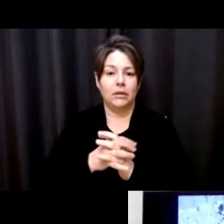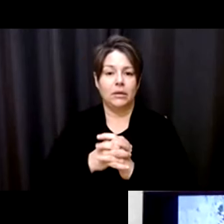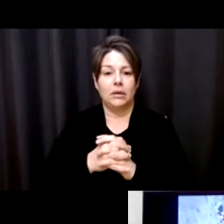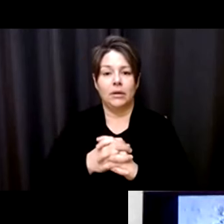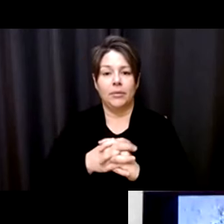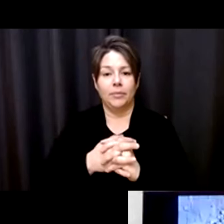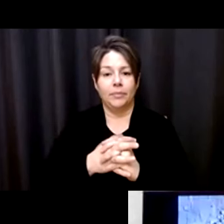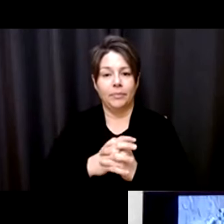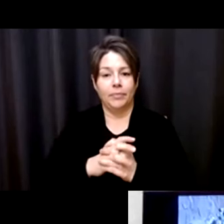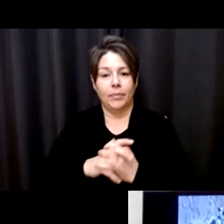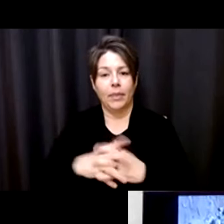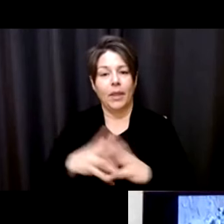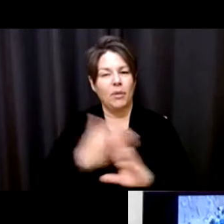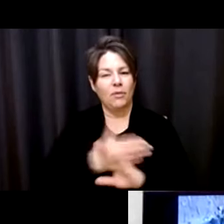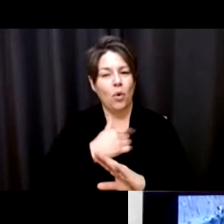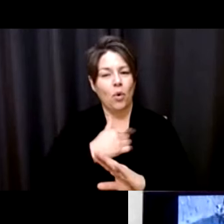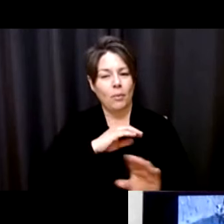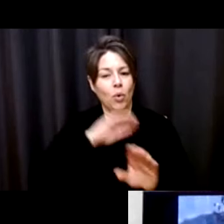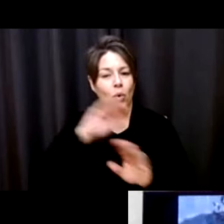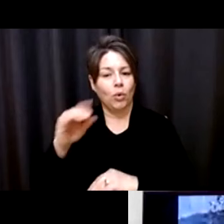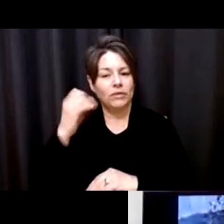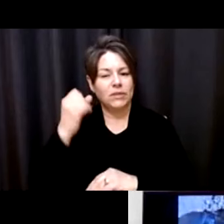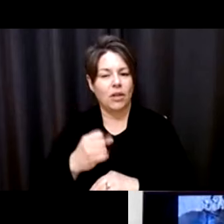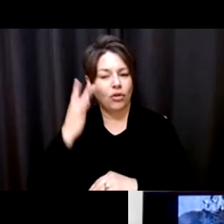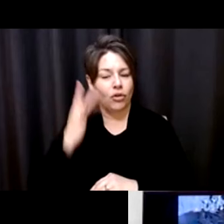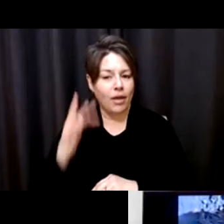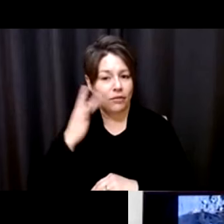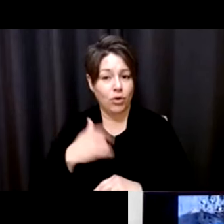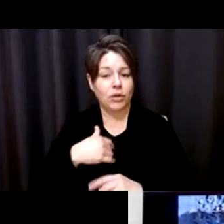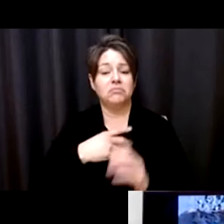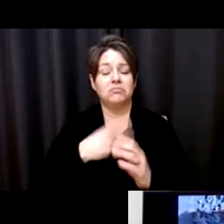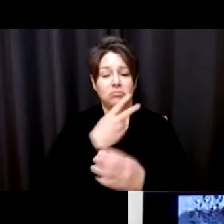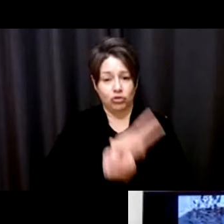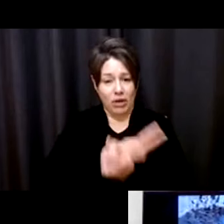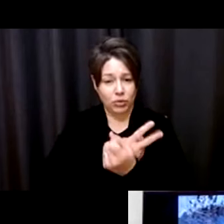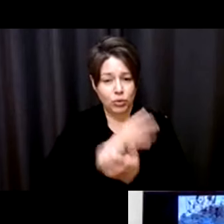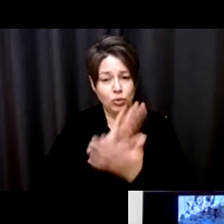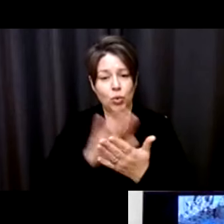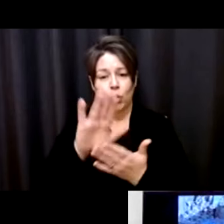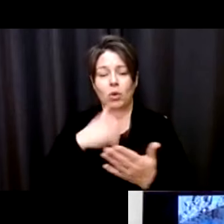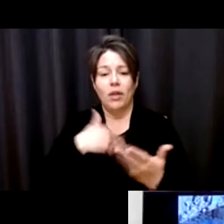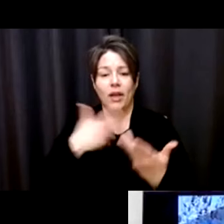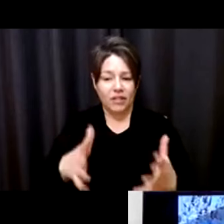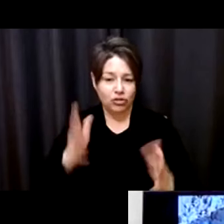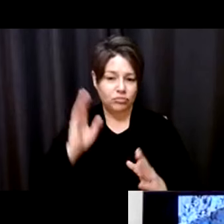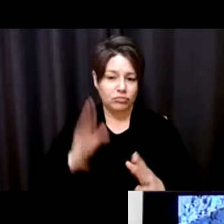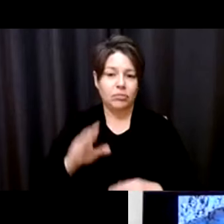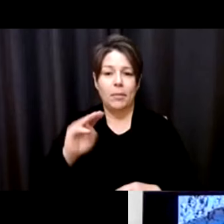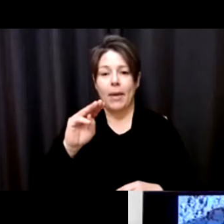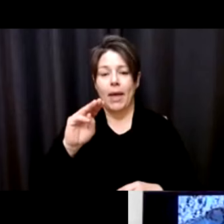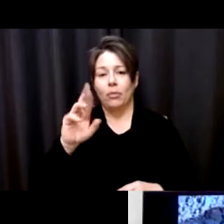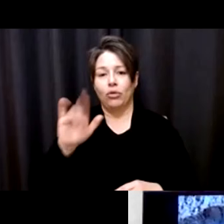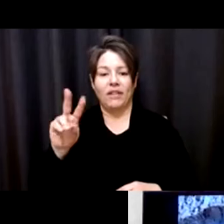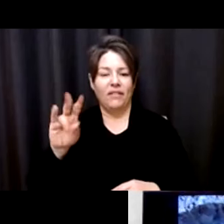before I moved to Southern California, I was finishing graduate school, and I had this great studio in Emeryville near